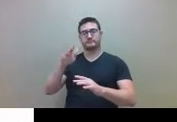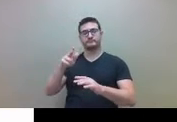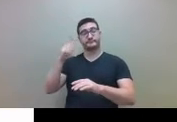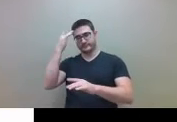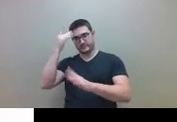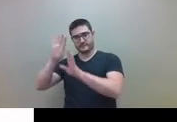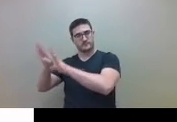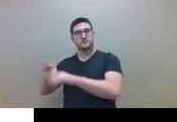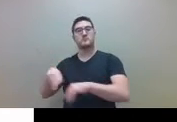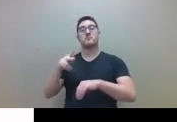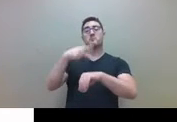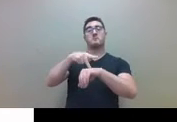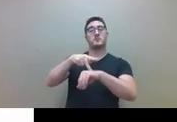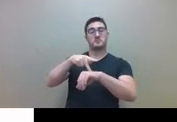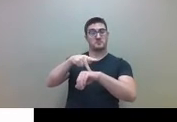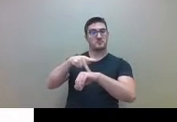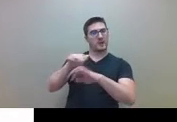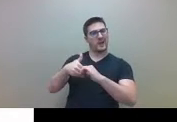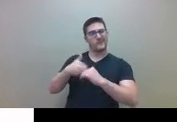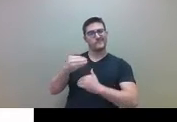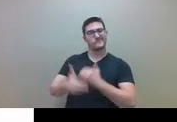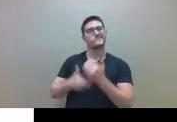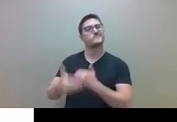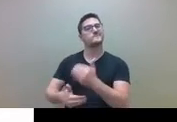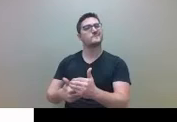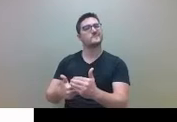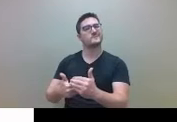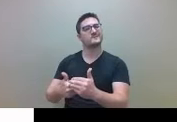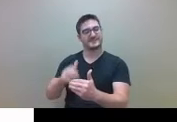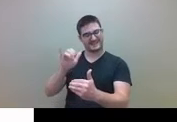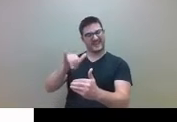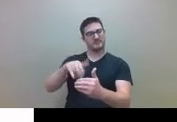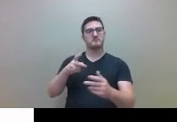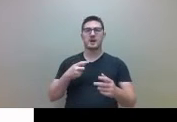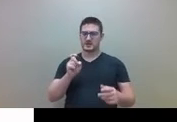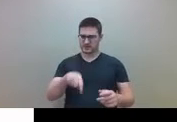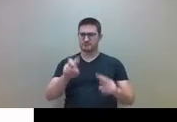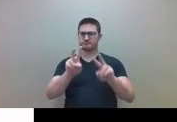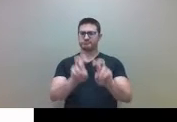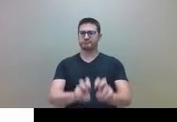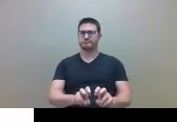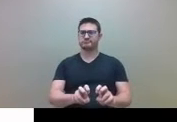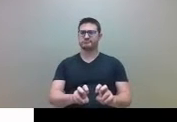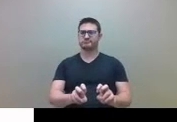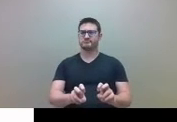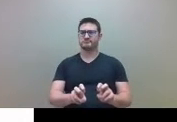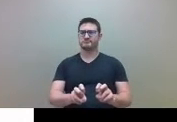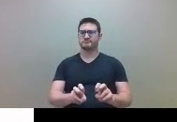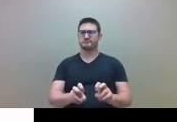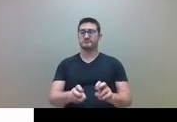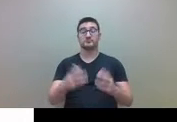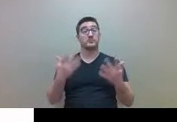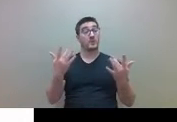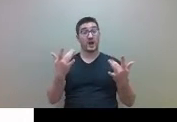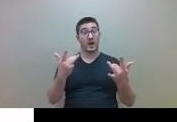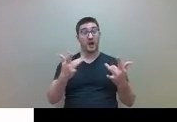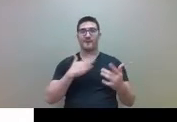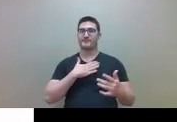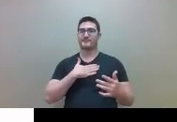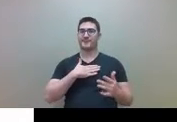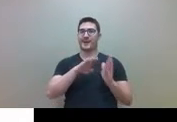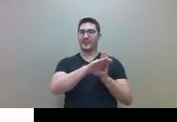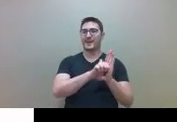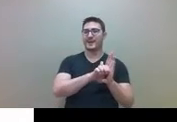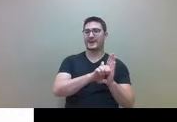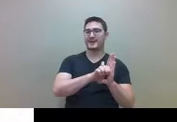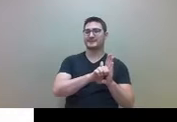this because it does really relate to how you're going to function as a caregiver. I know that